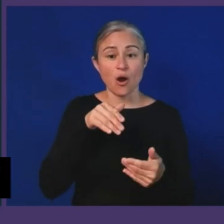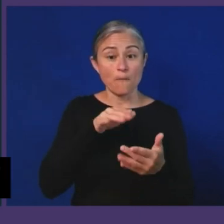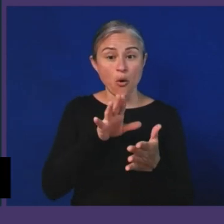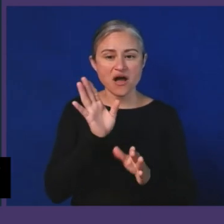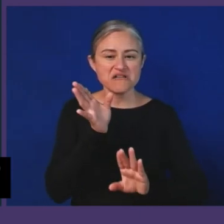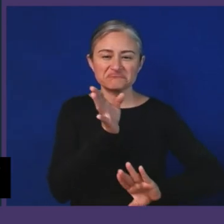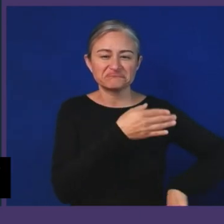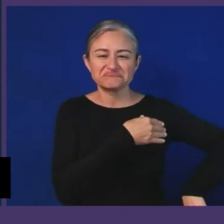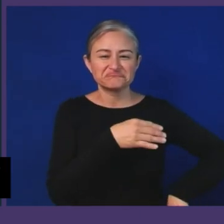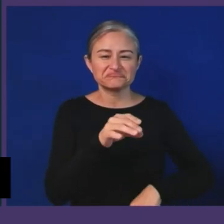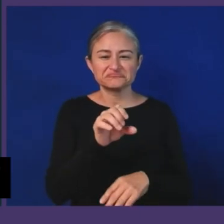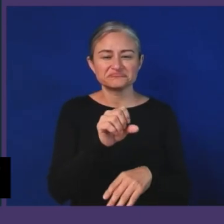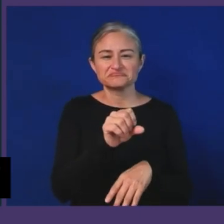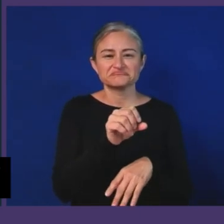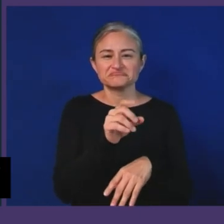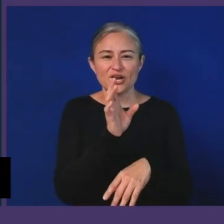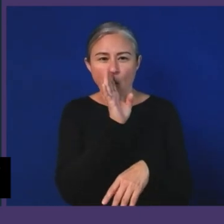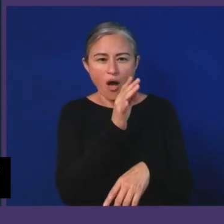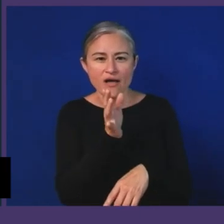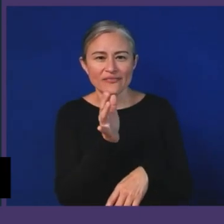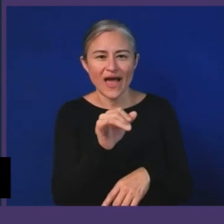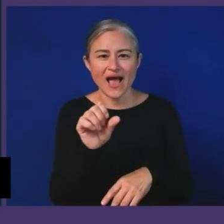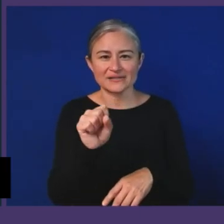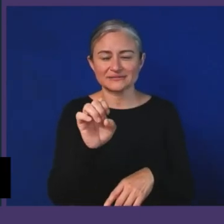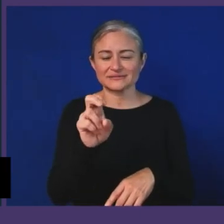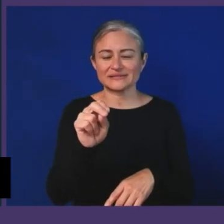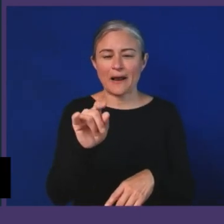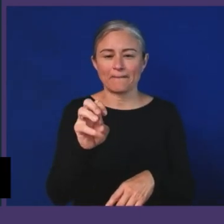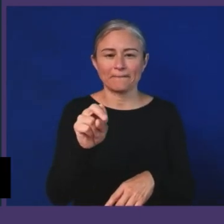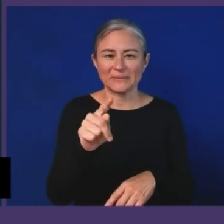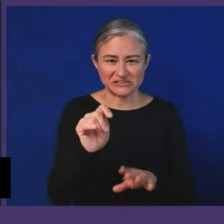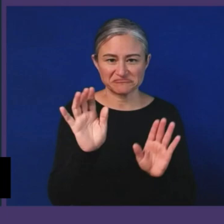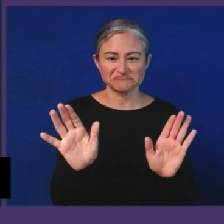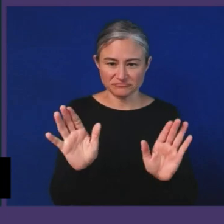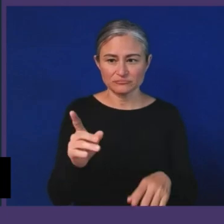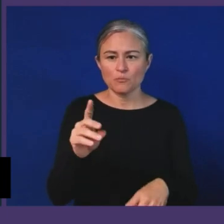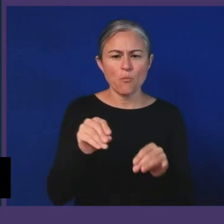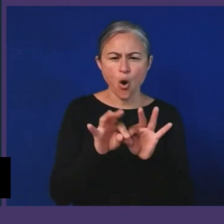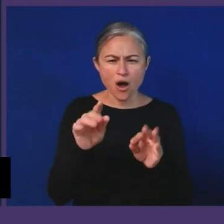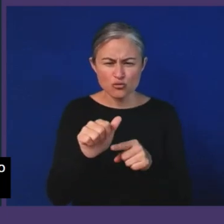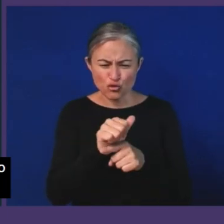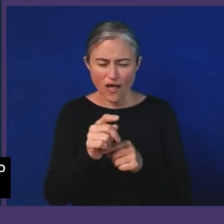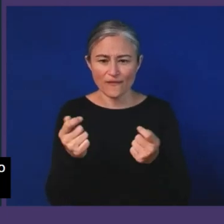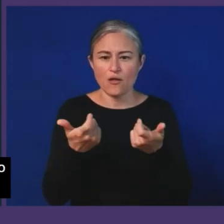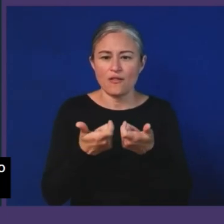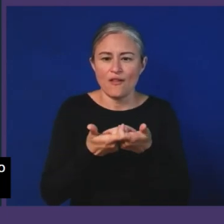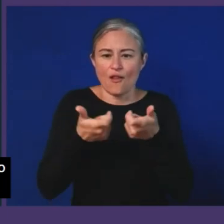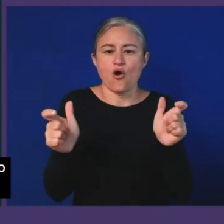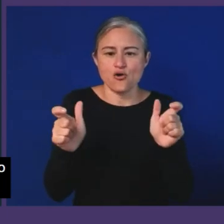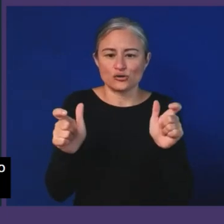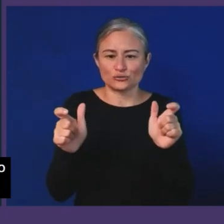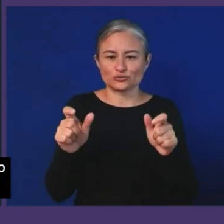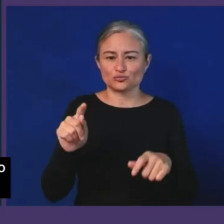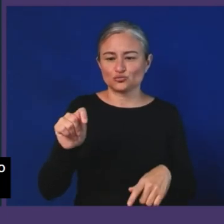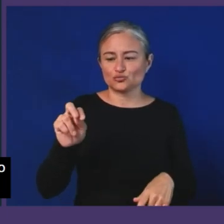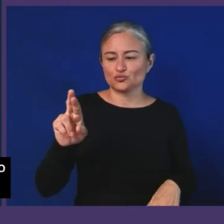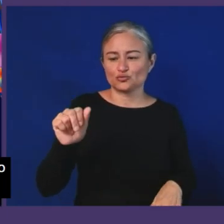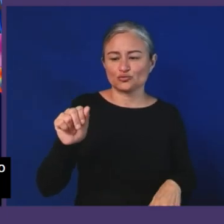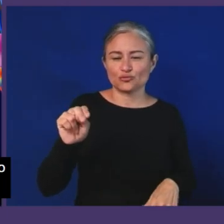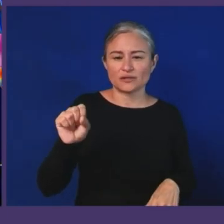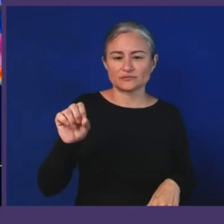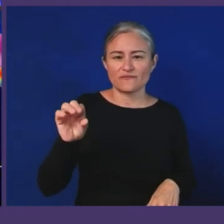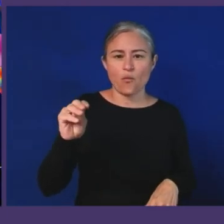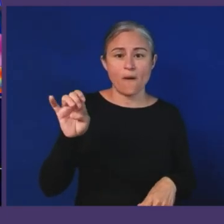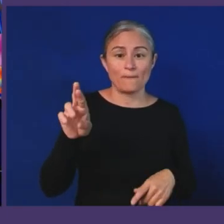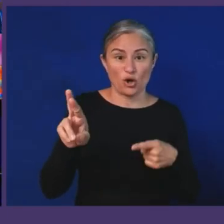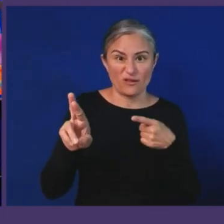large transformer, and then you may only have a few examples, and you can very efficiently fine-tune your model for that task. And so this